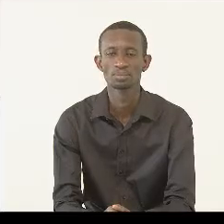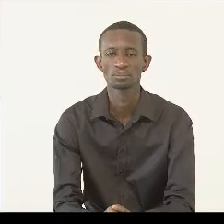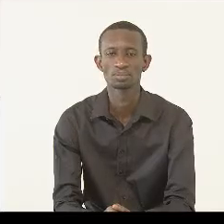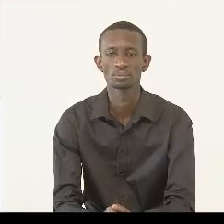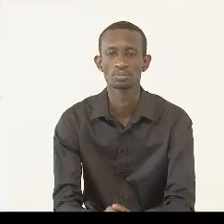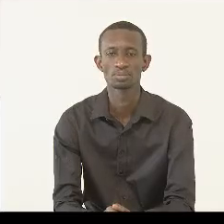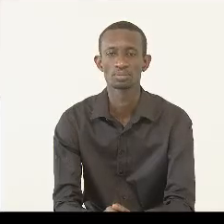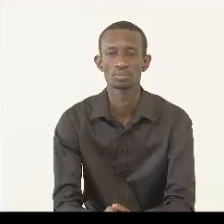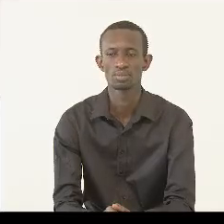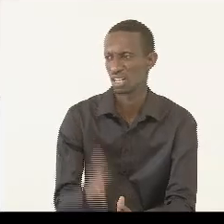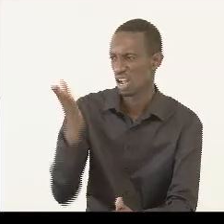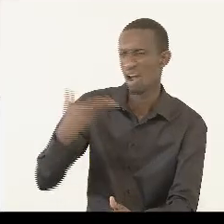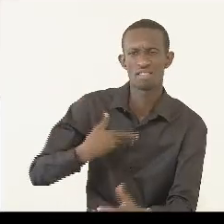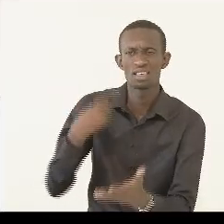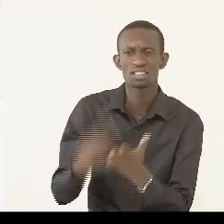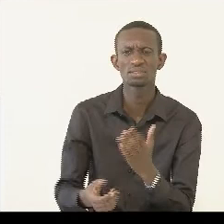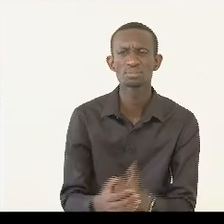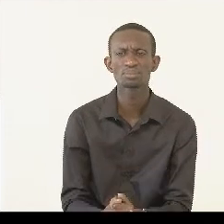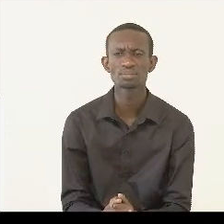And what do we have here?